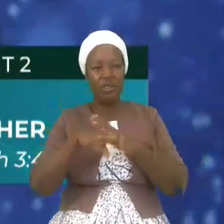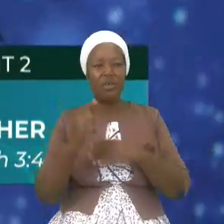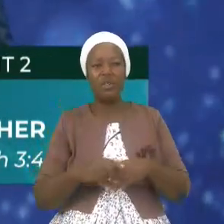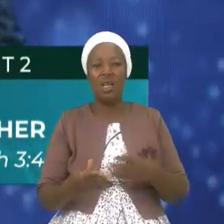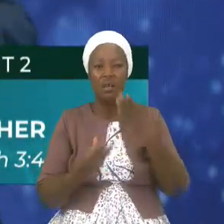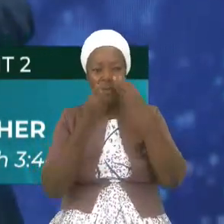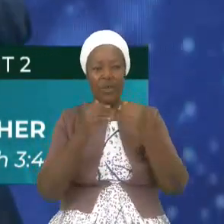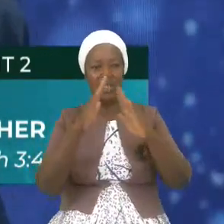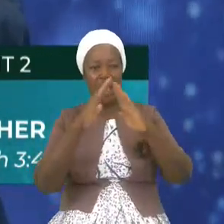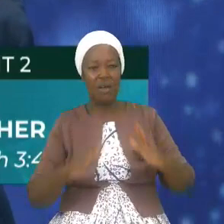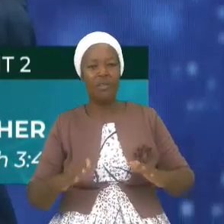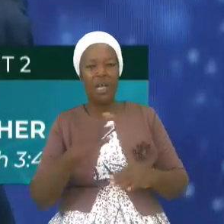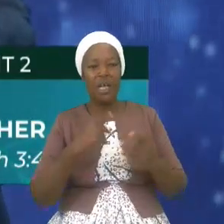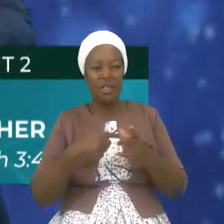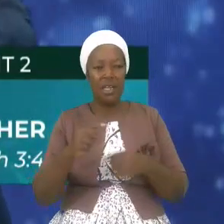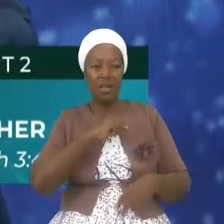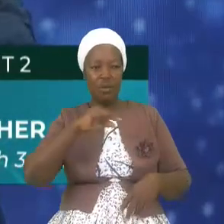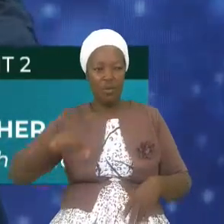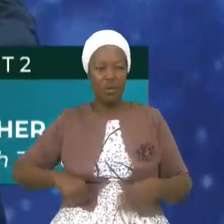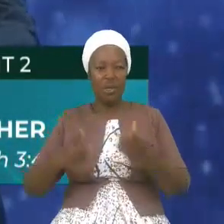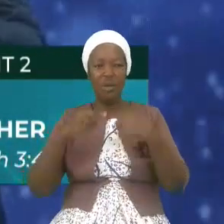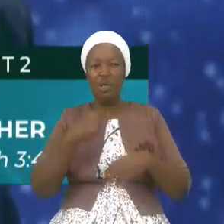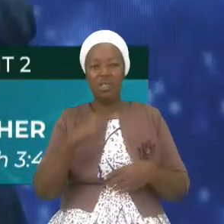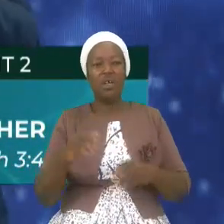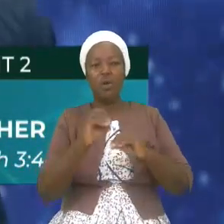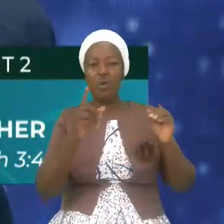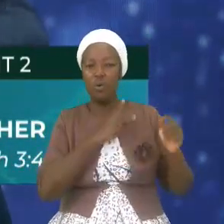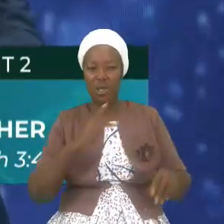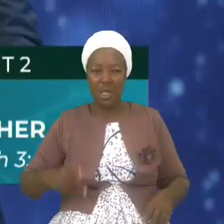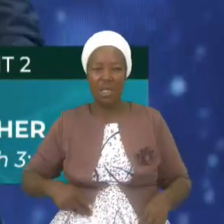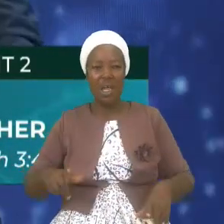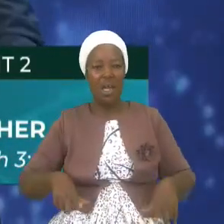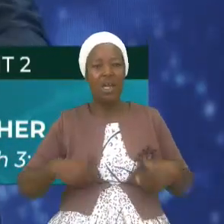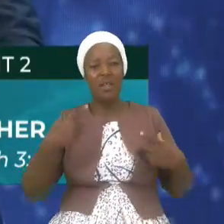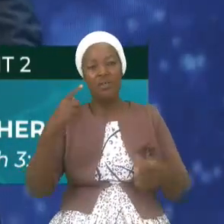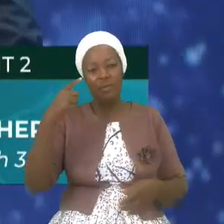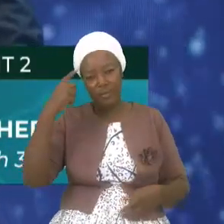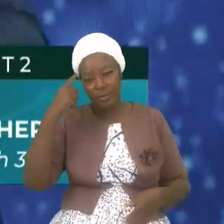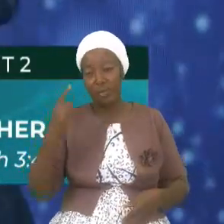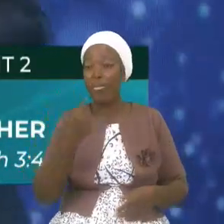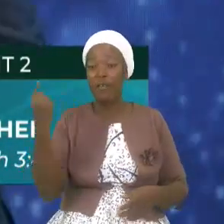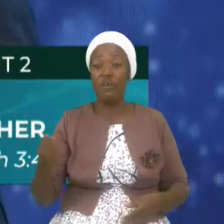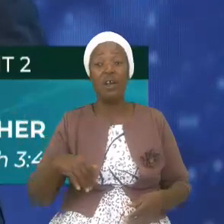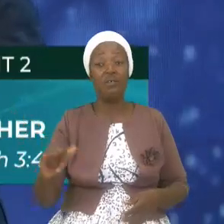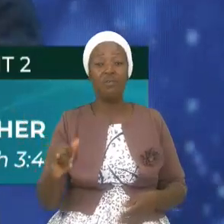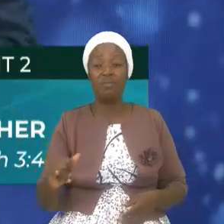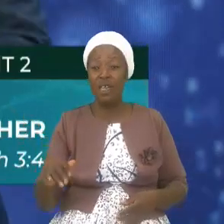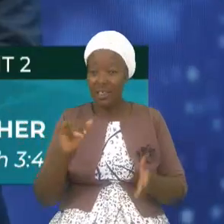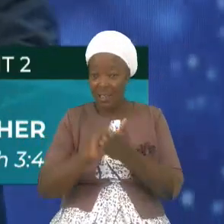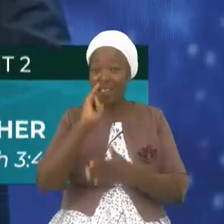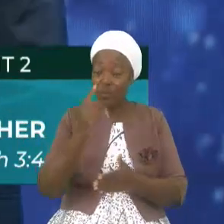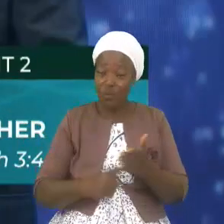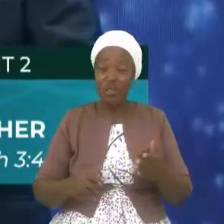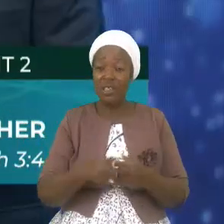live forever. That's what you always say, live forever. The man died that night. Let not